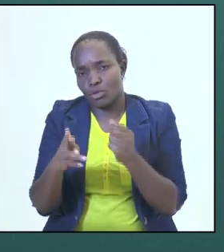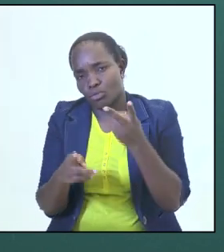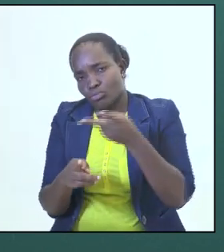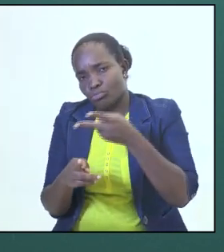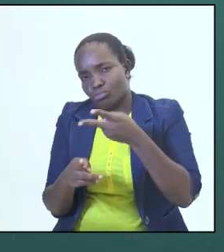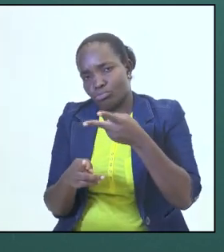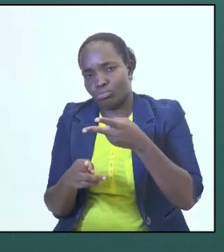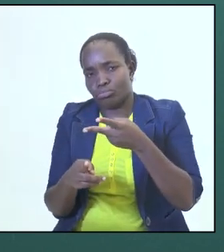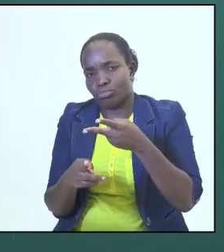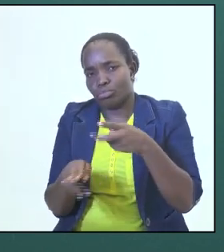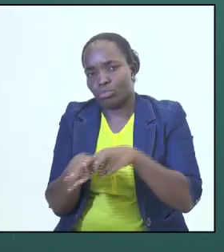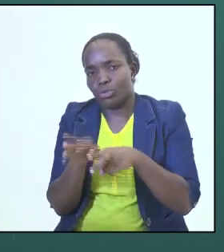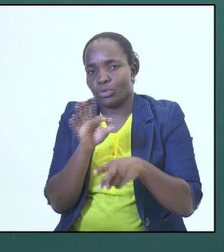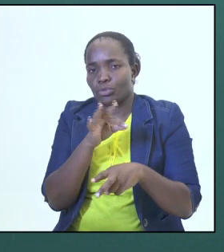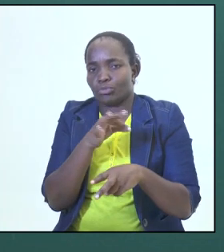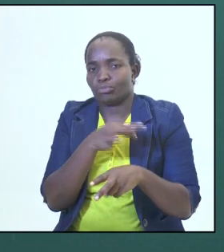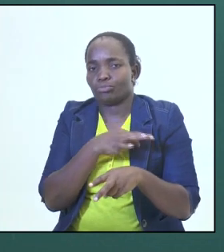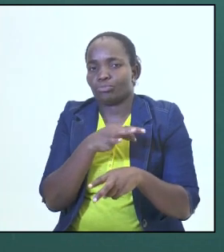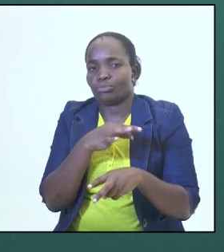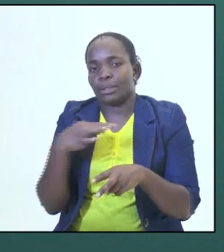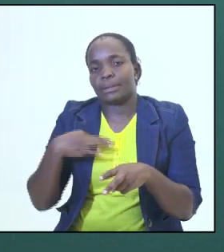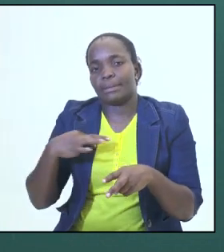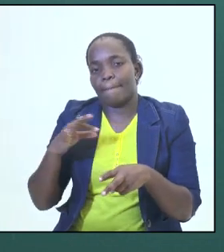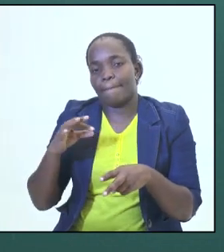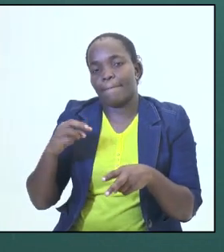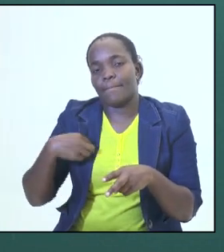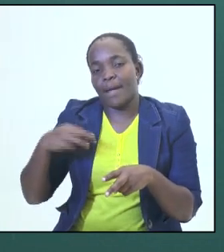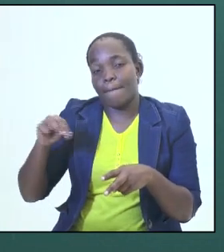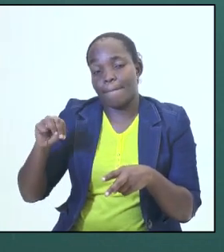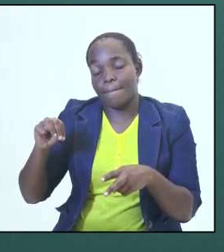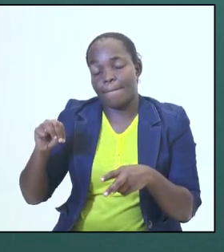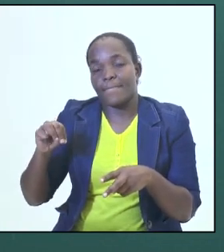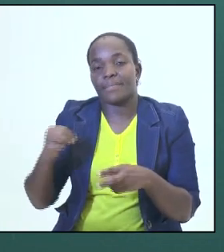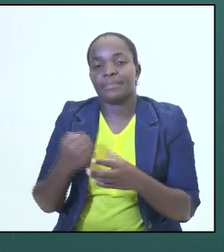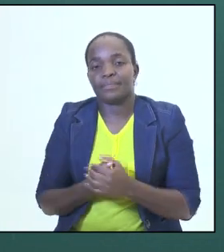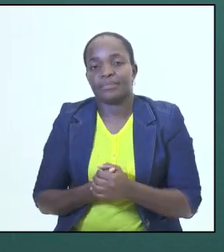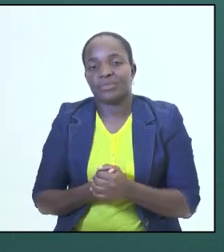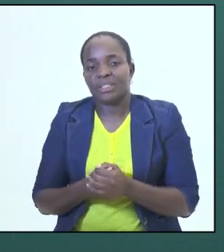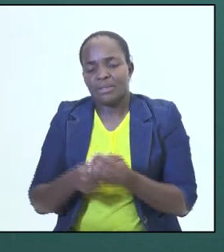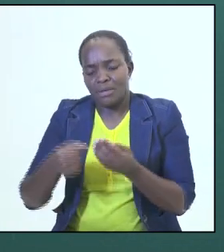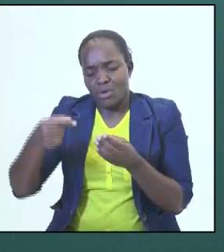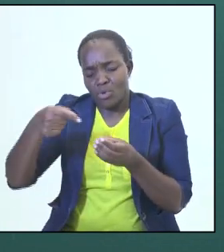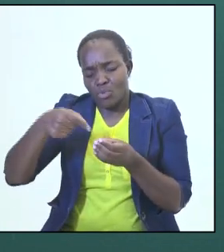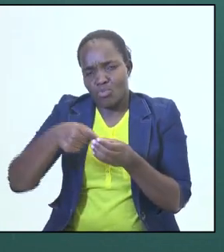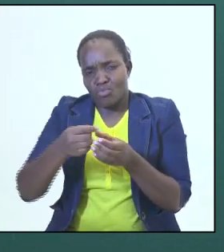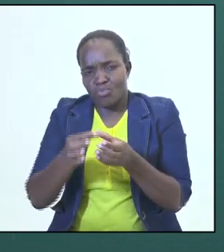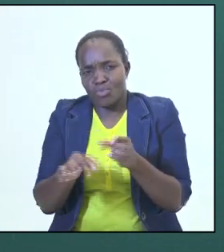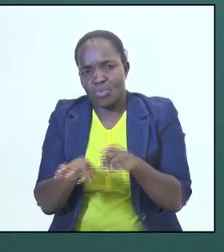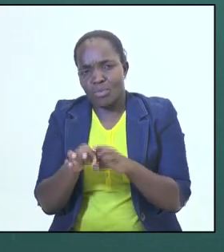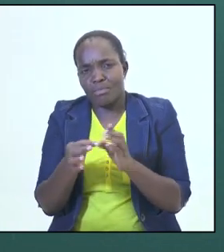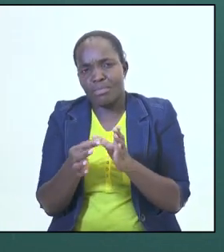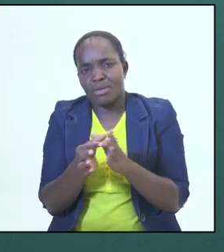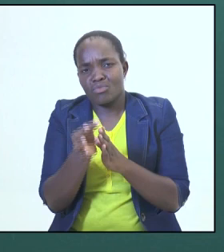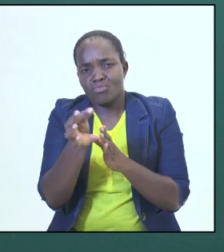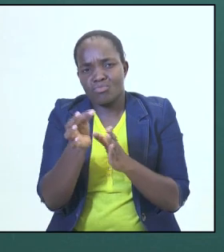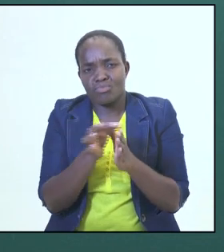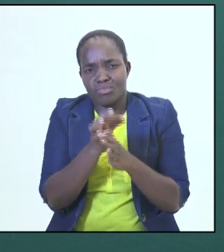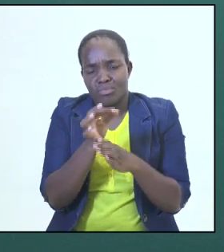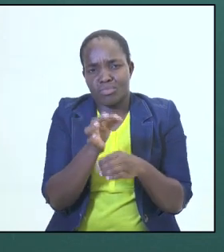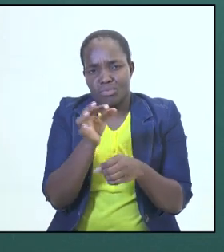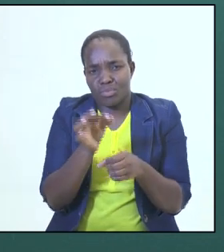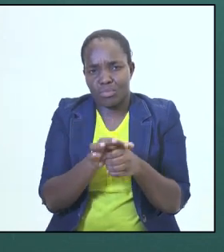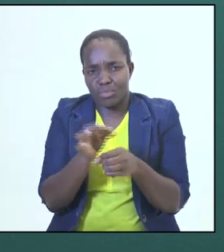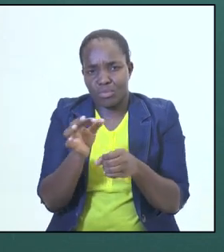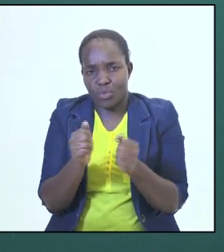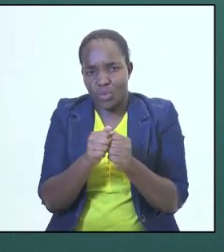sex organ. Pollen is produced in the anthers. Flowers usually produce many stamens just inside